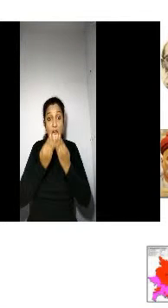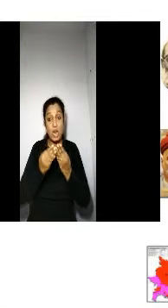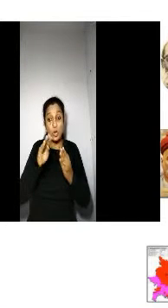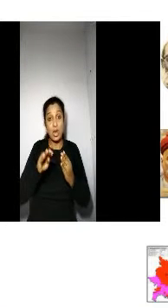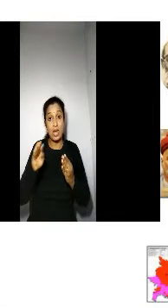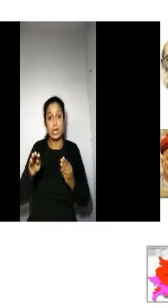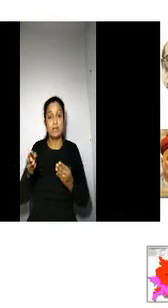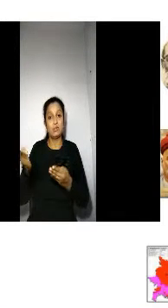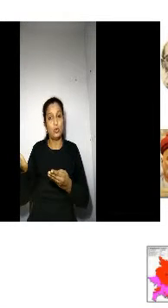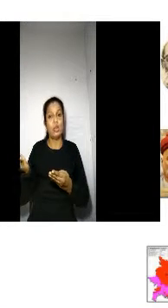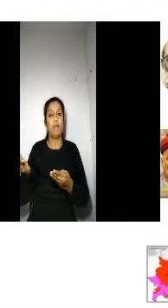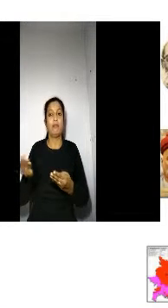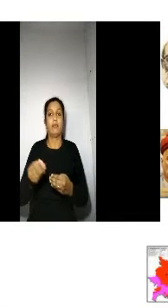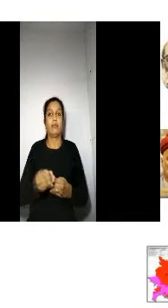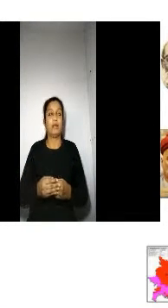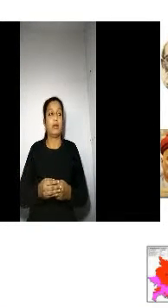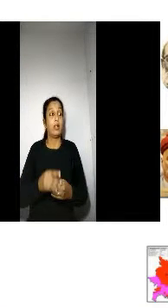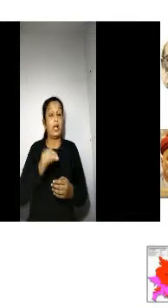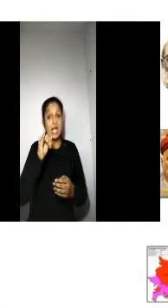Found the